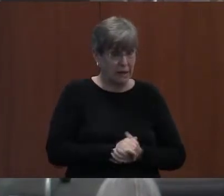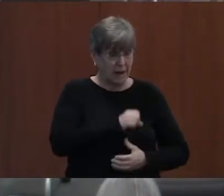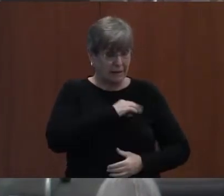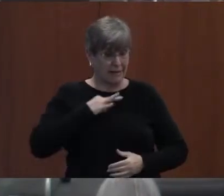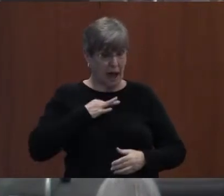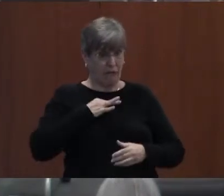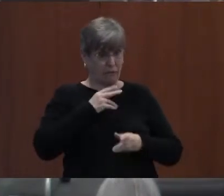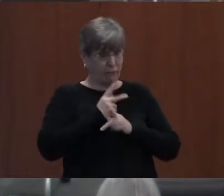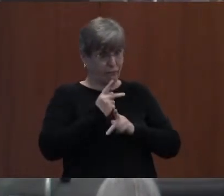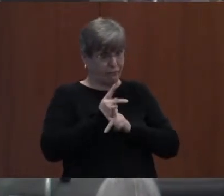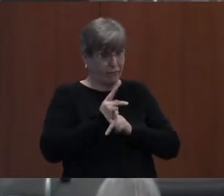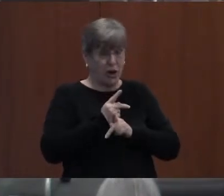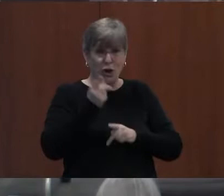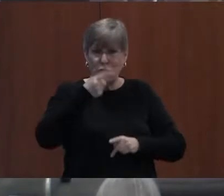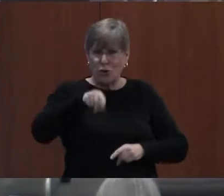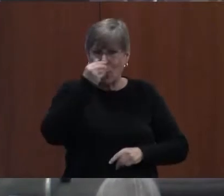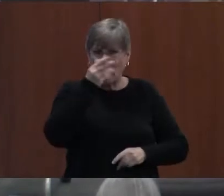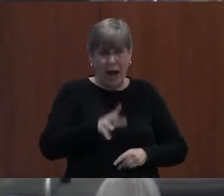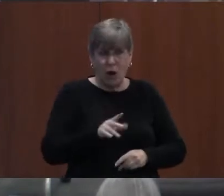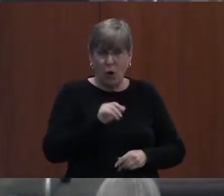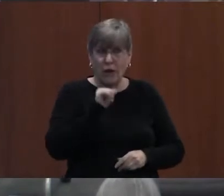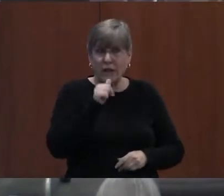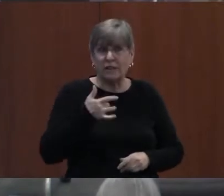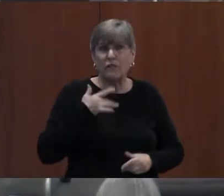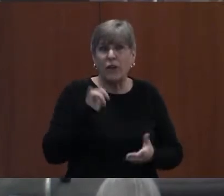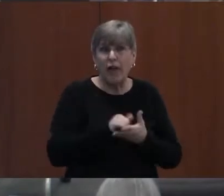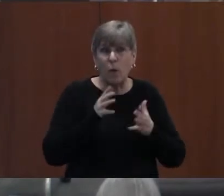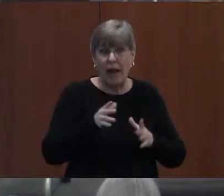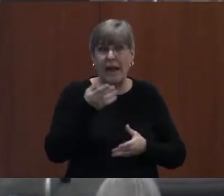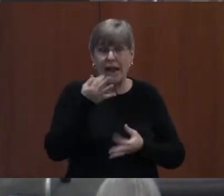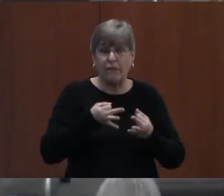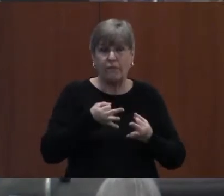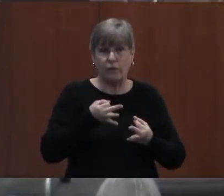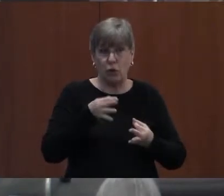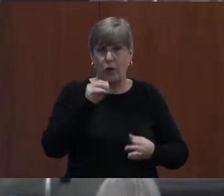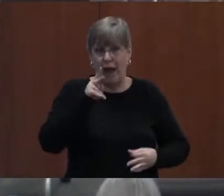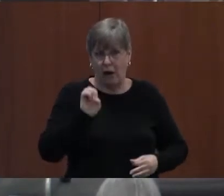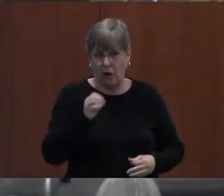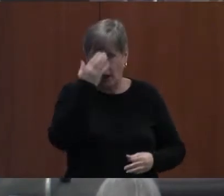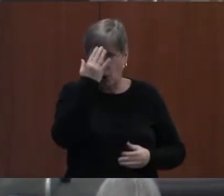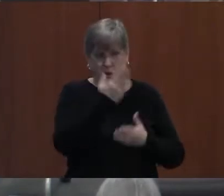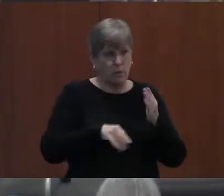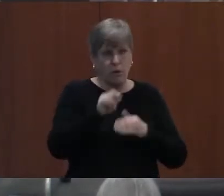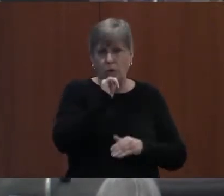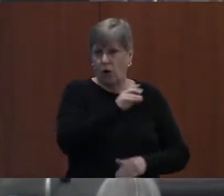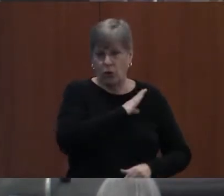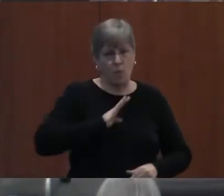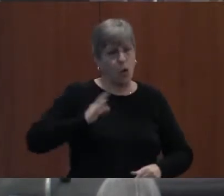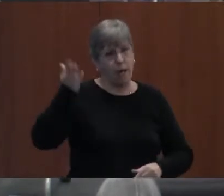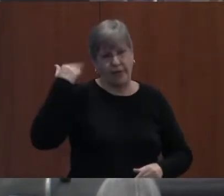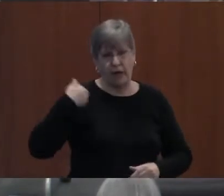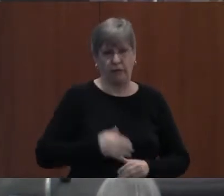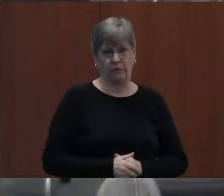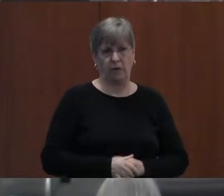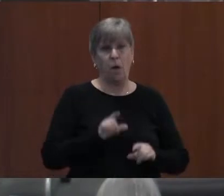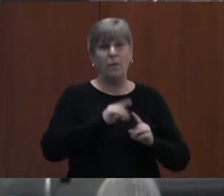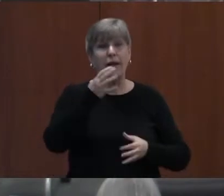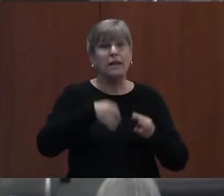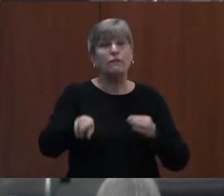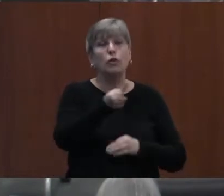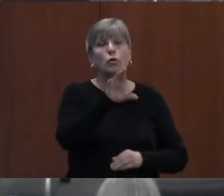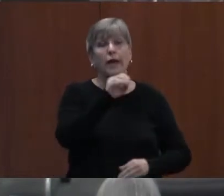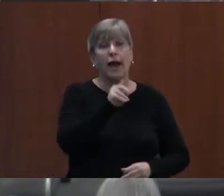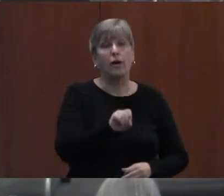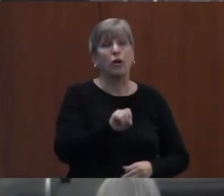Staff retention? You don't care. At least it doesn't feel that way if you care. I know some of you weren't on the board then. But if you